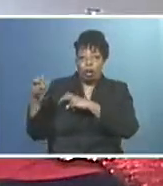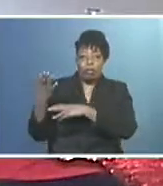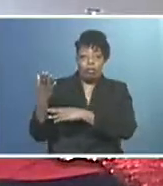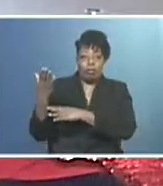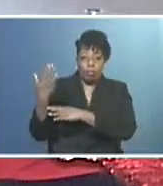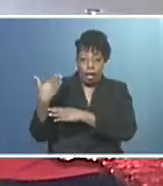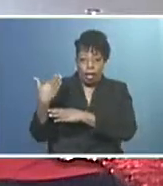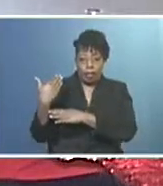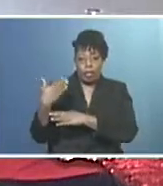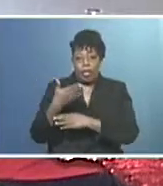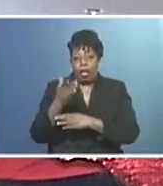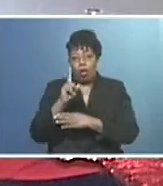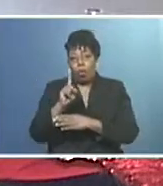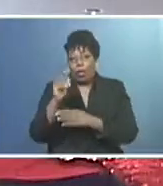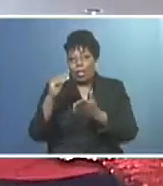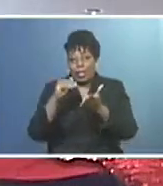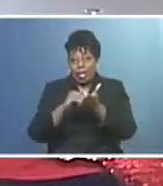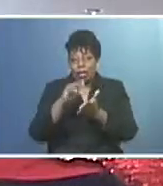are currently